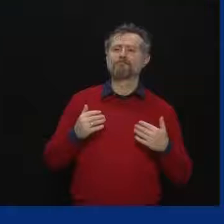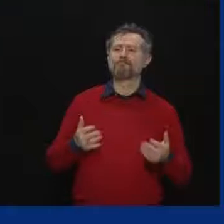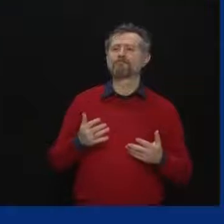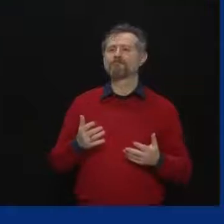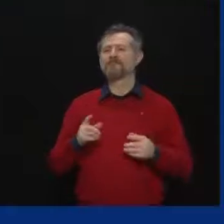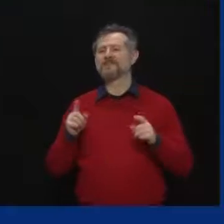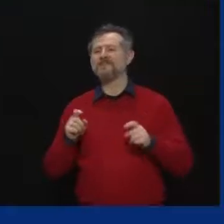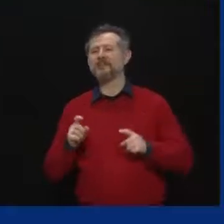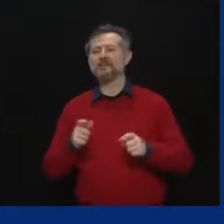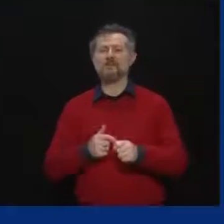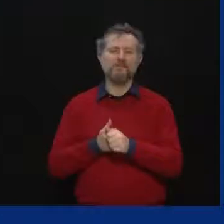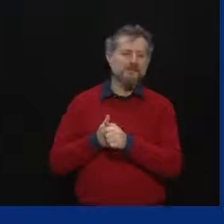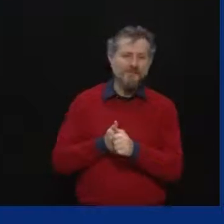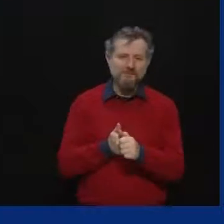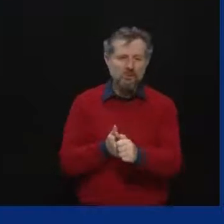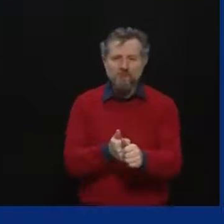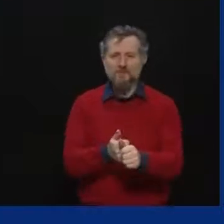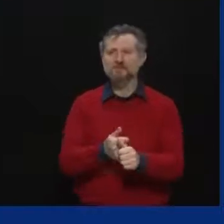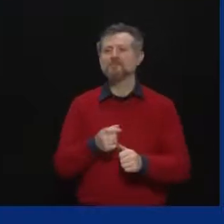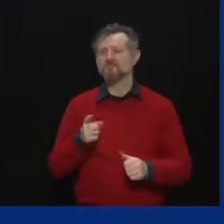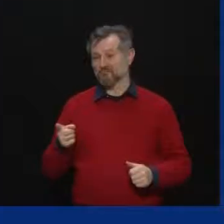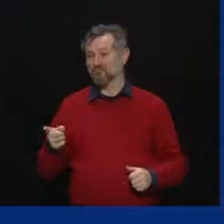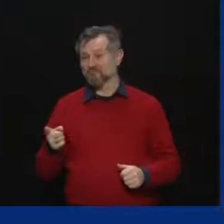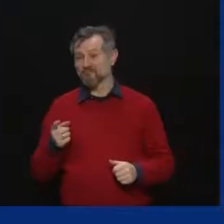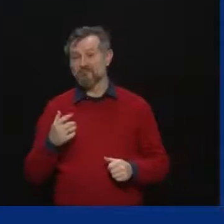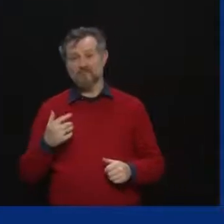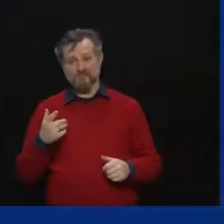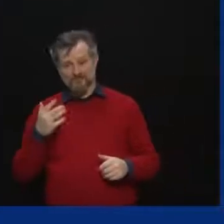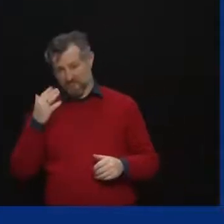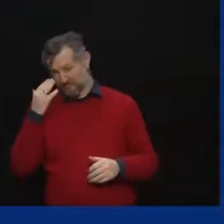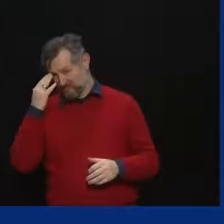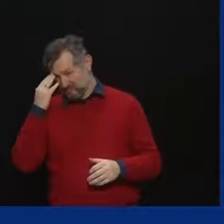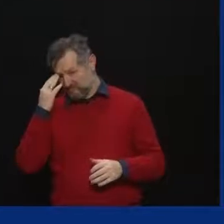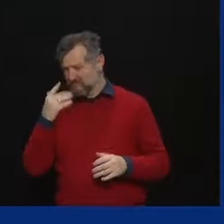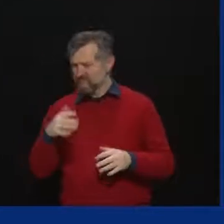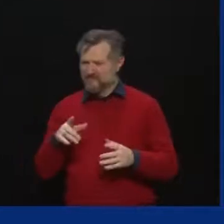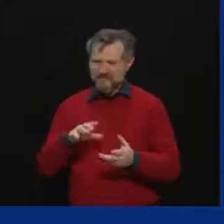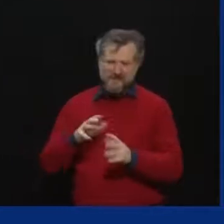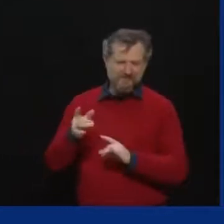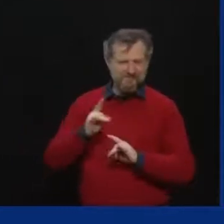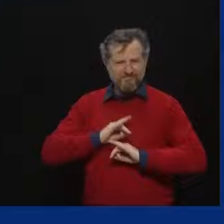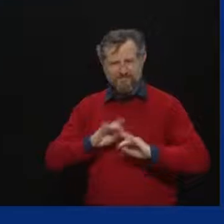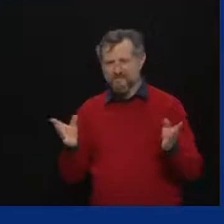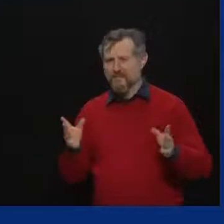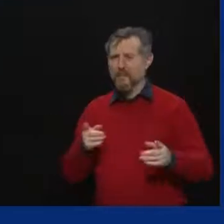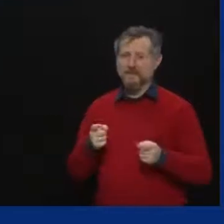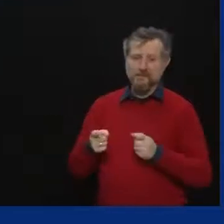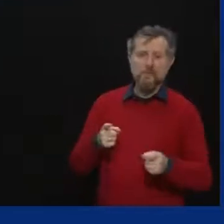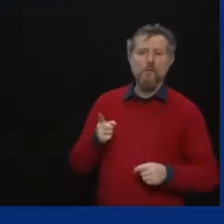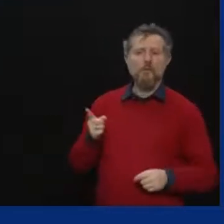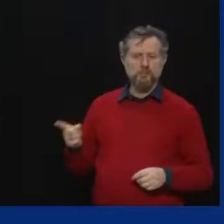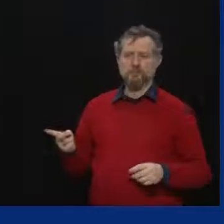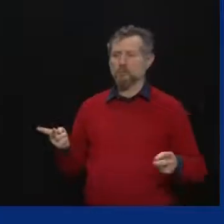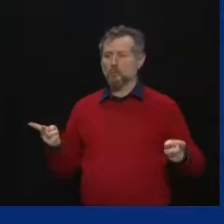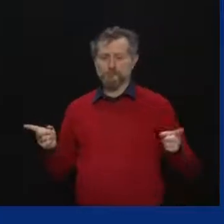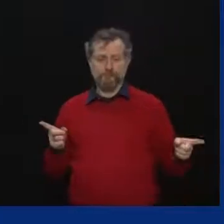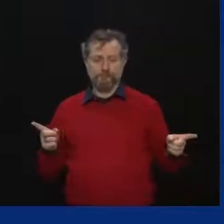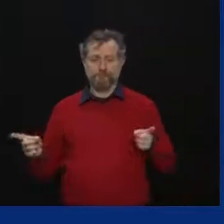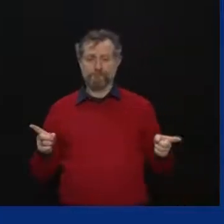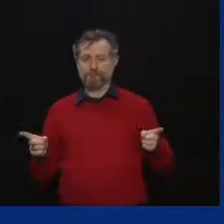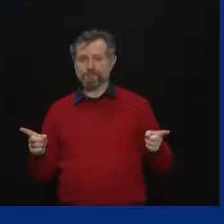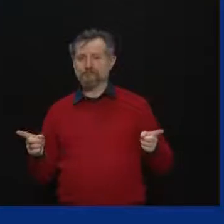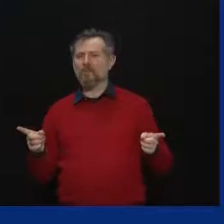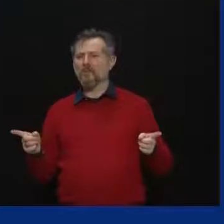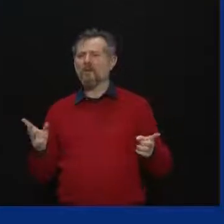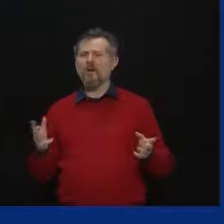So when you're in a foxhole and you're dealing with a war in front of you, these are the two individuals you want as your generals.